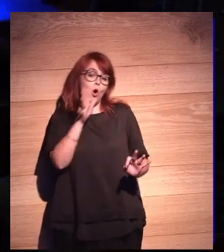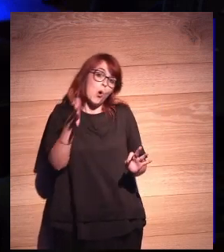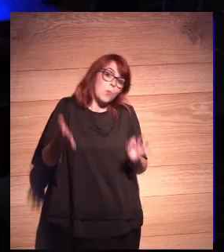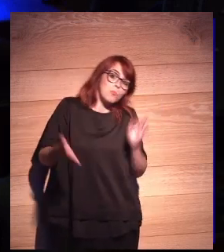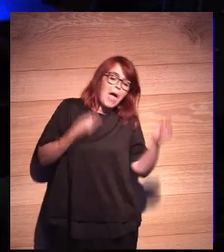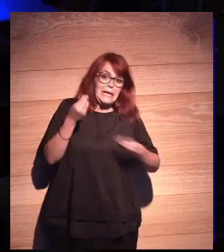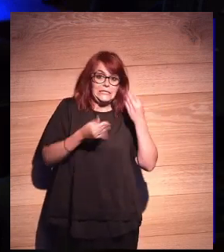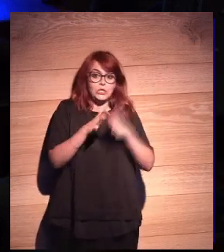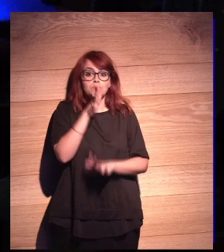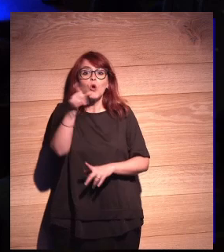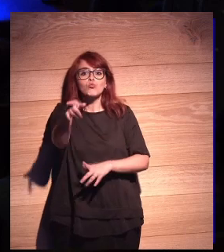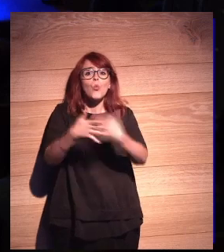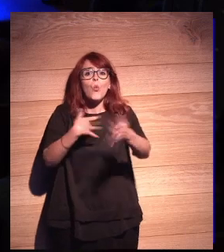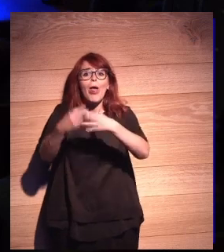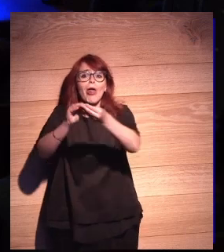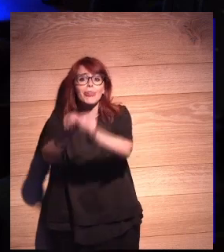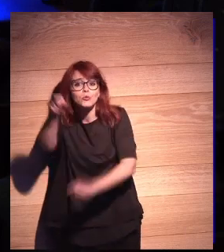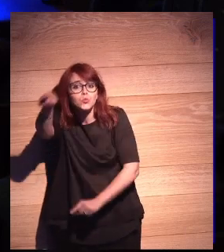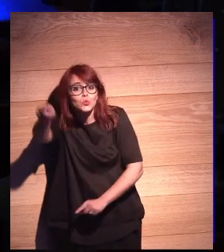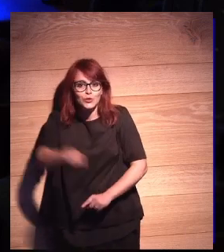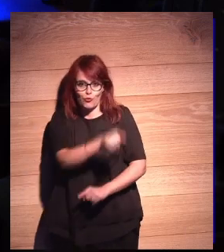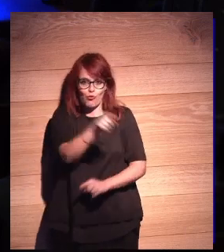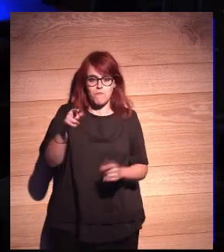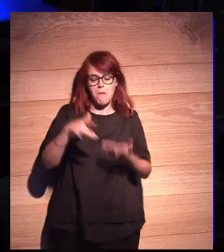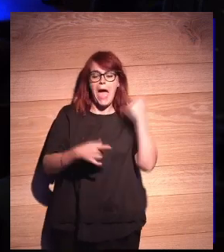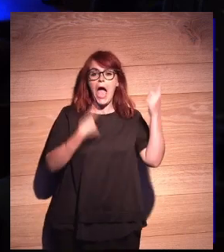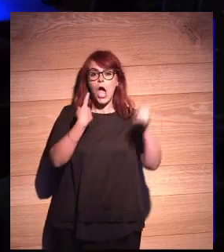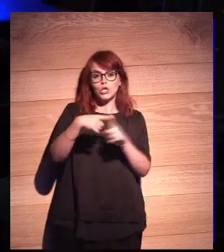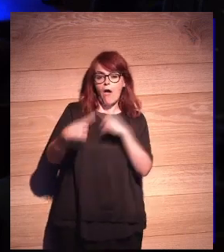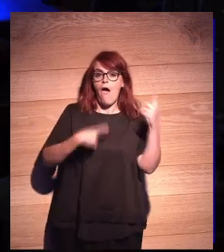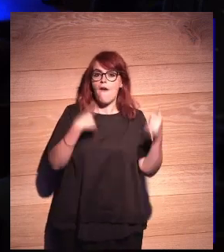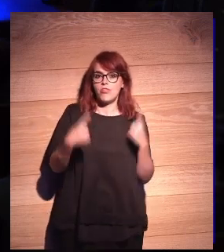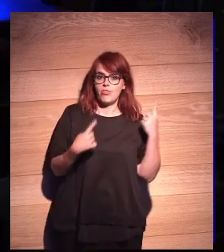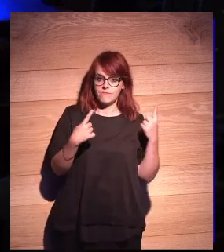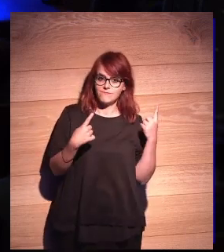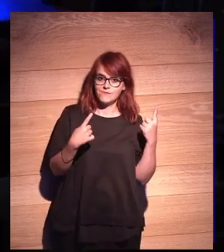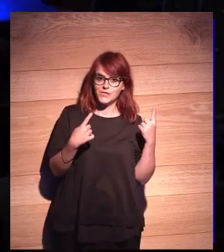the man-made. Okay, you made a spoon.